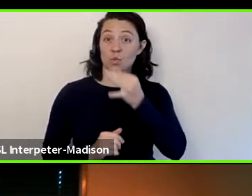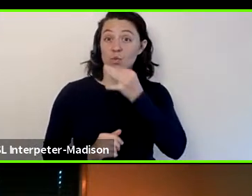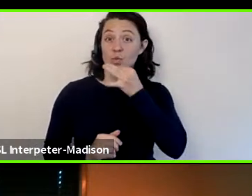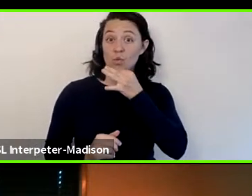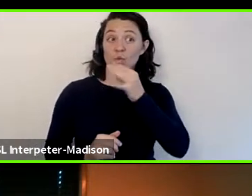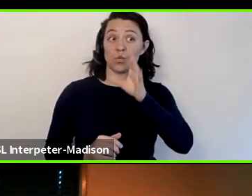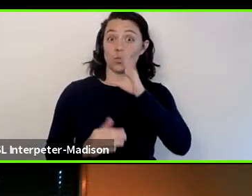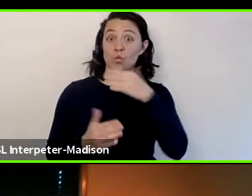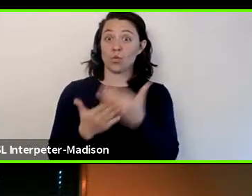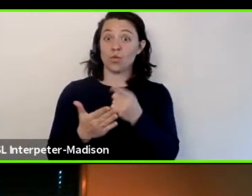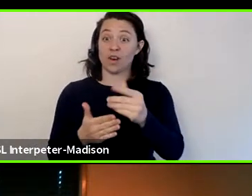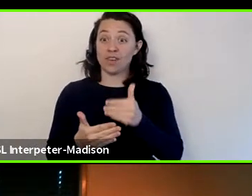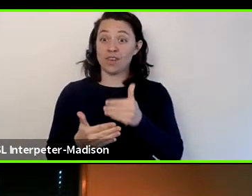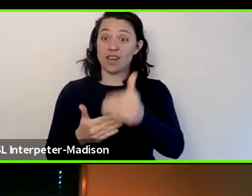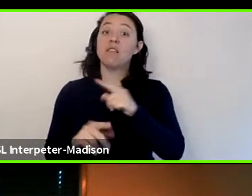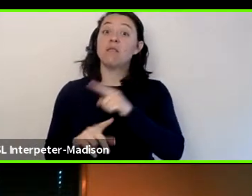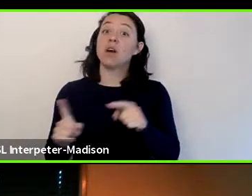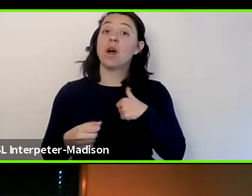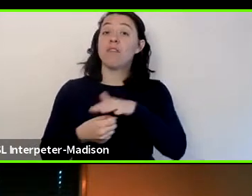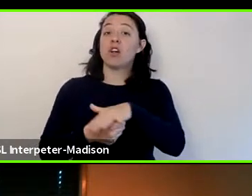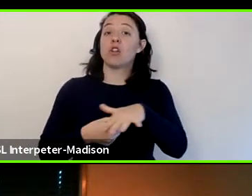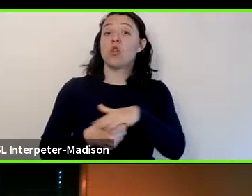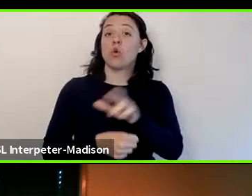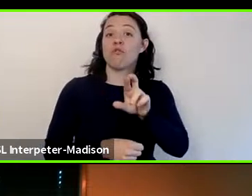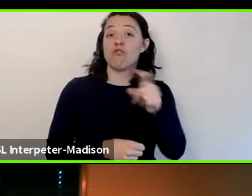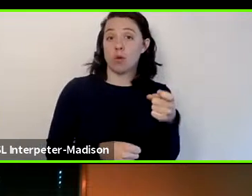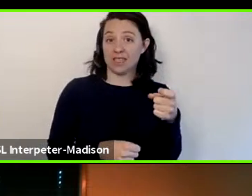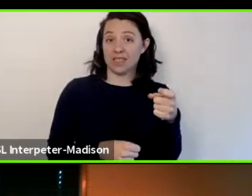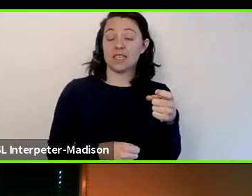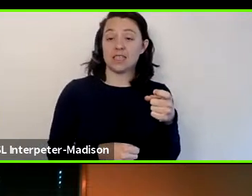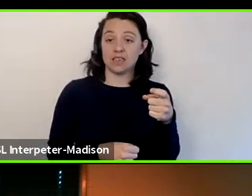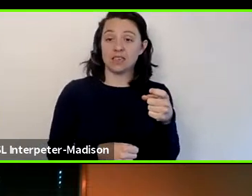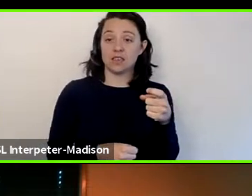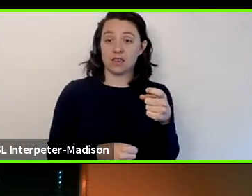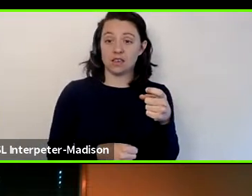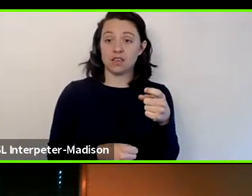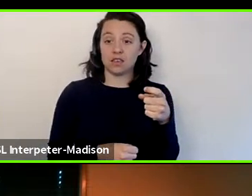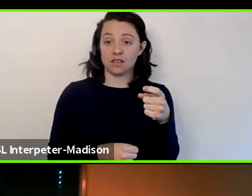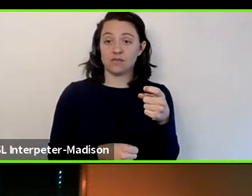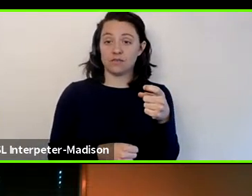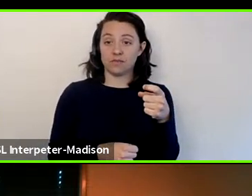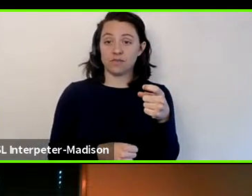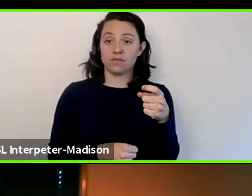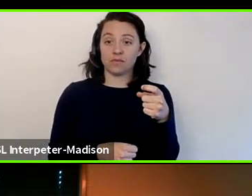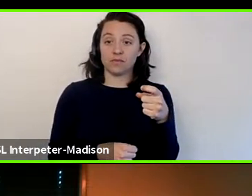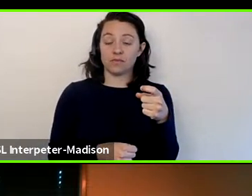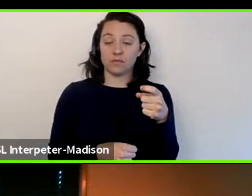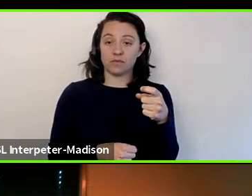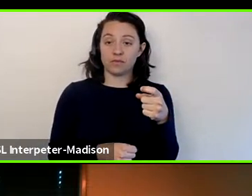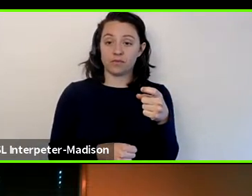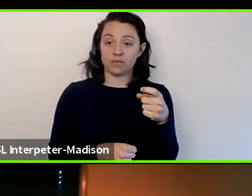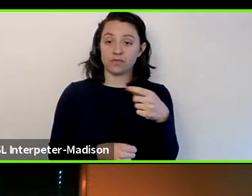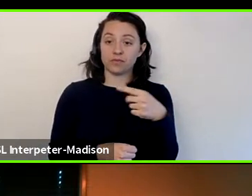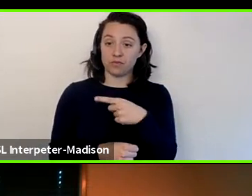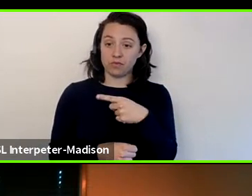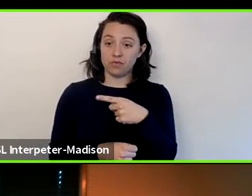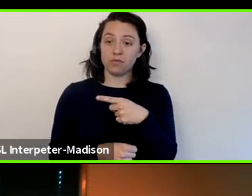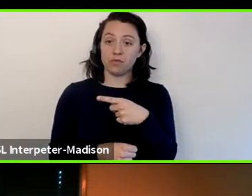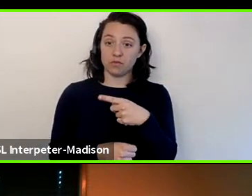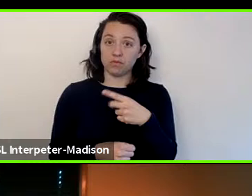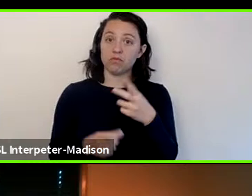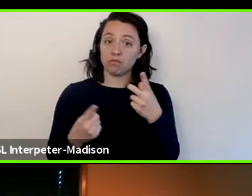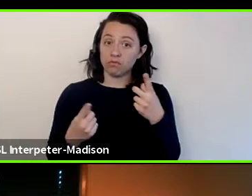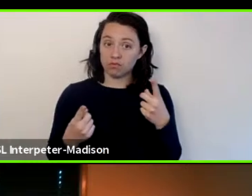we have a local pharmacy that I recognize weren't fully successful at vaccinating